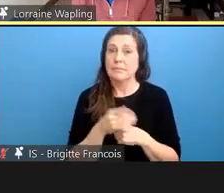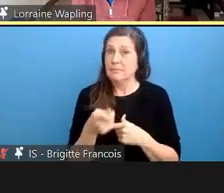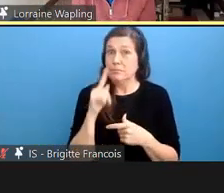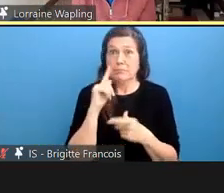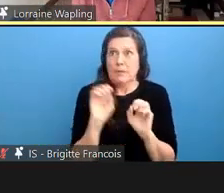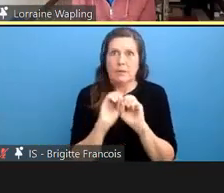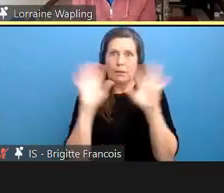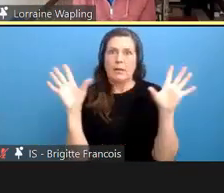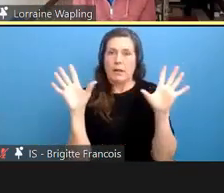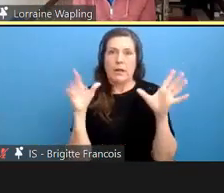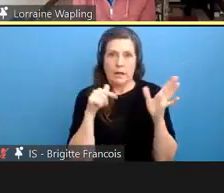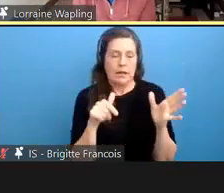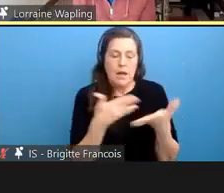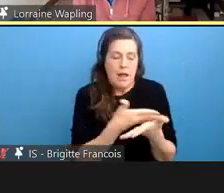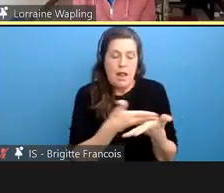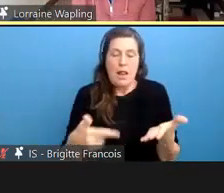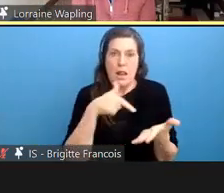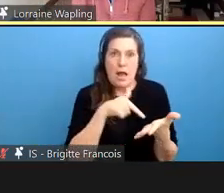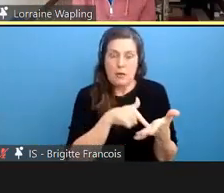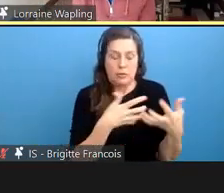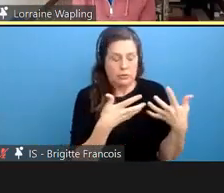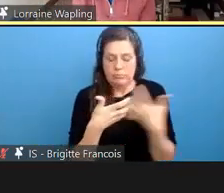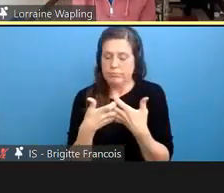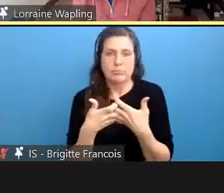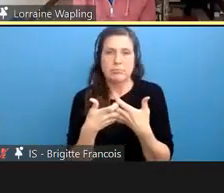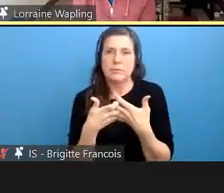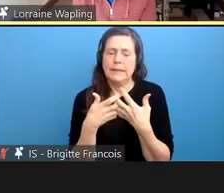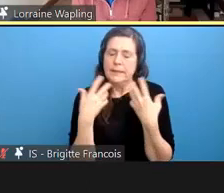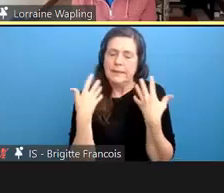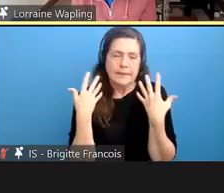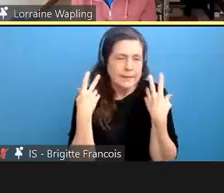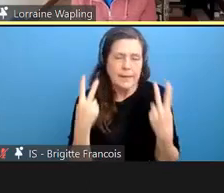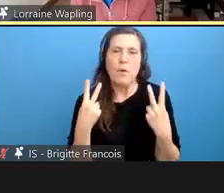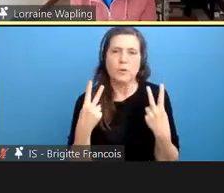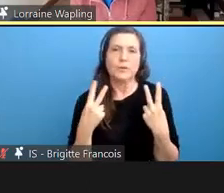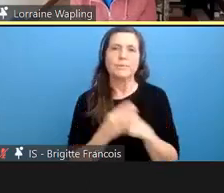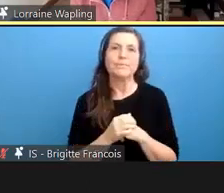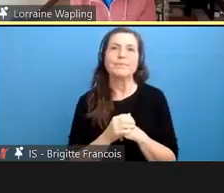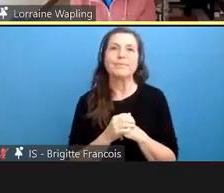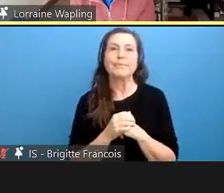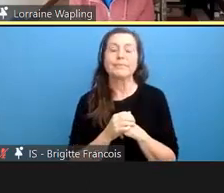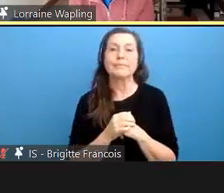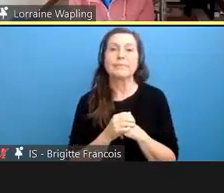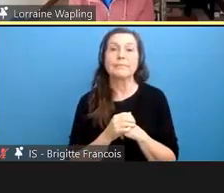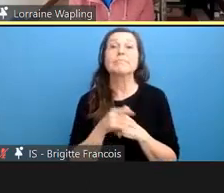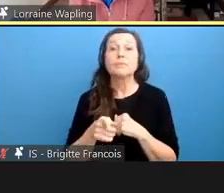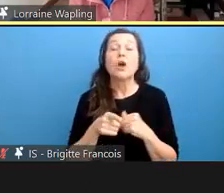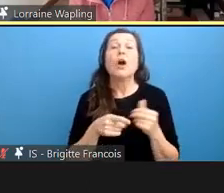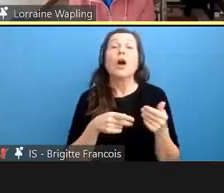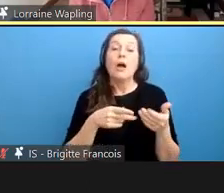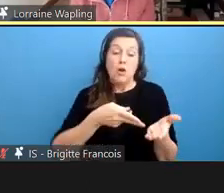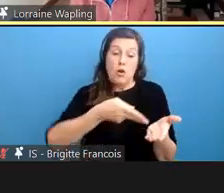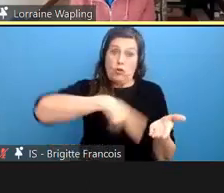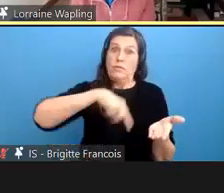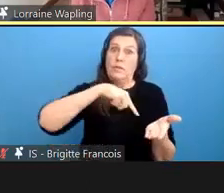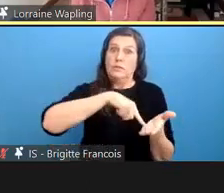just immersed in it the entire time. It's so important that the Convention on the Rights of the Child